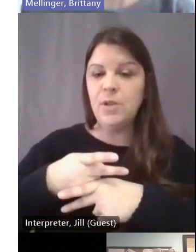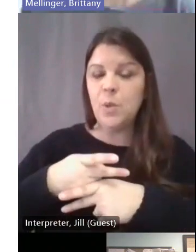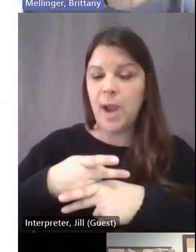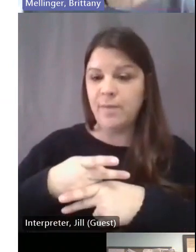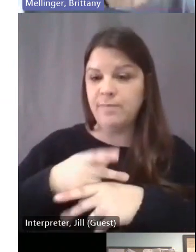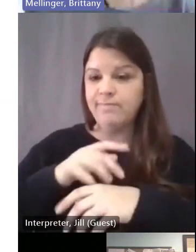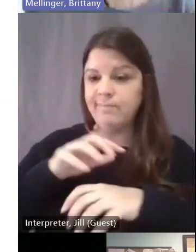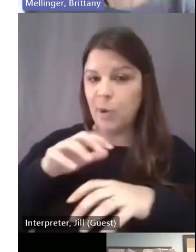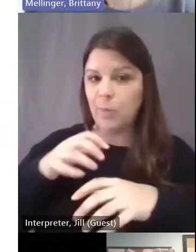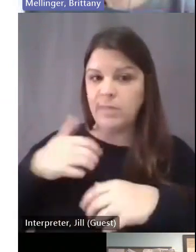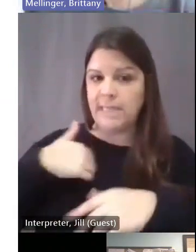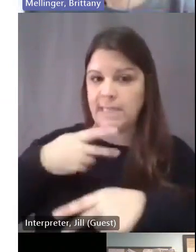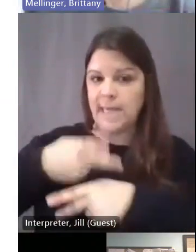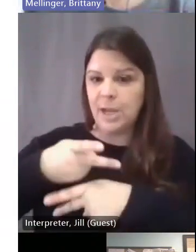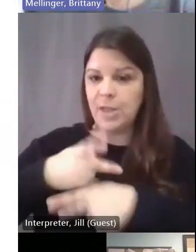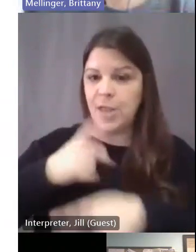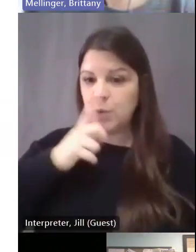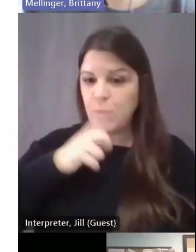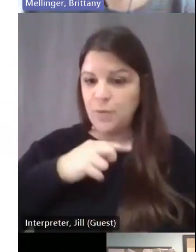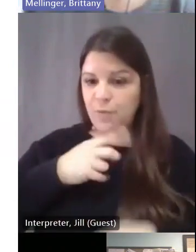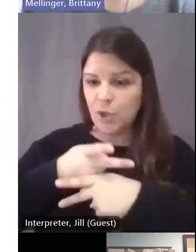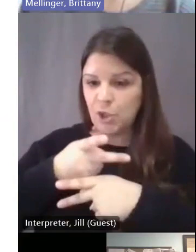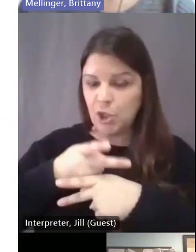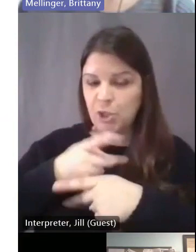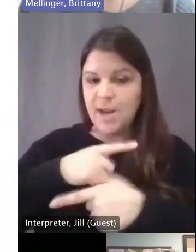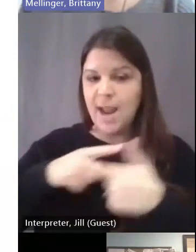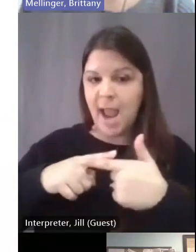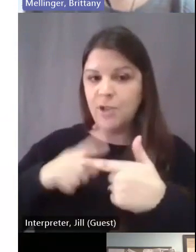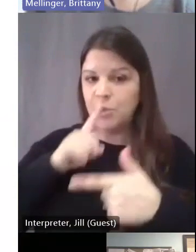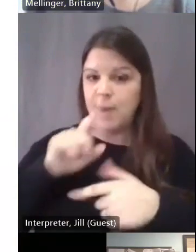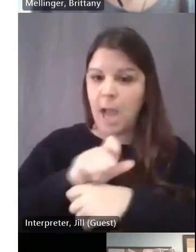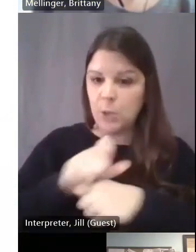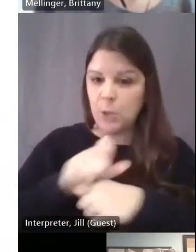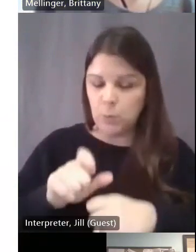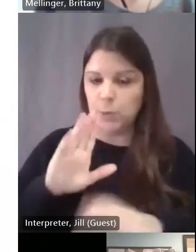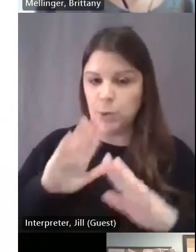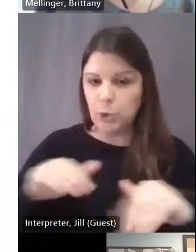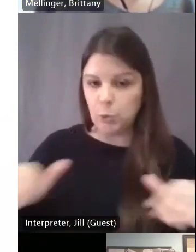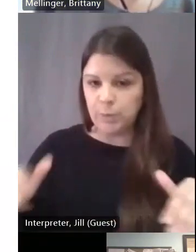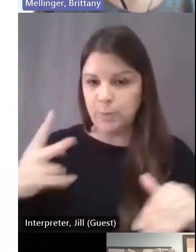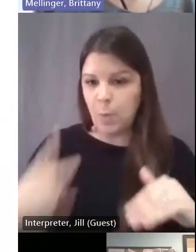18. That includes foster children as well as biological children.